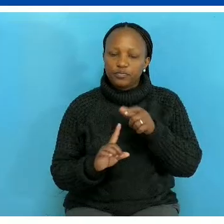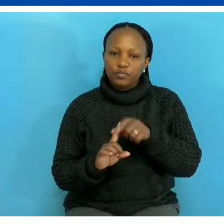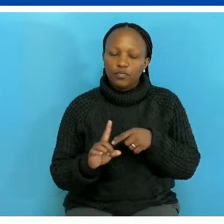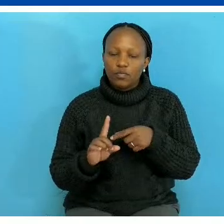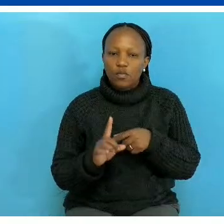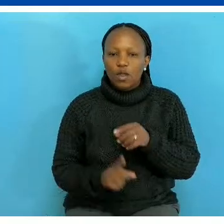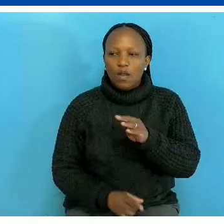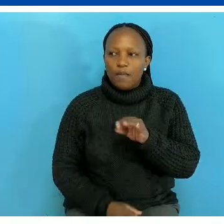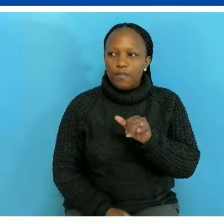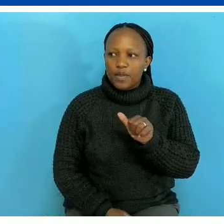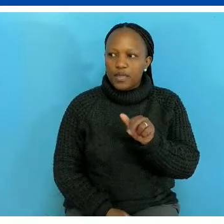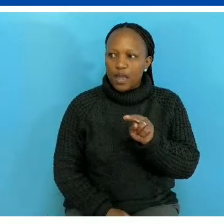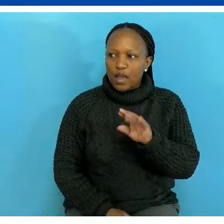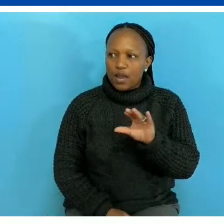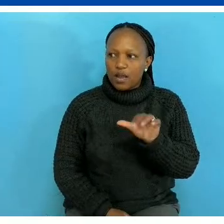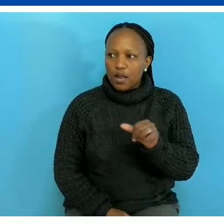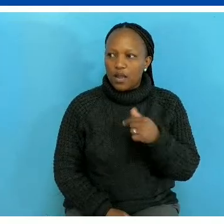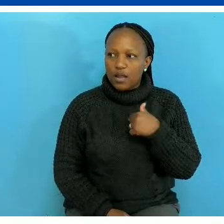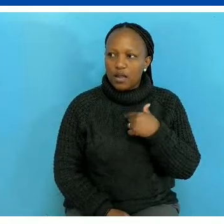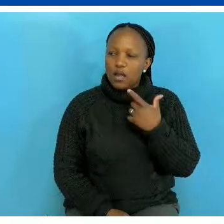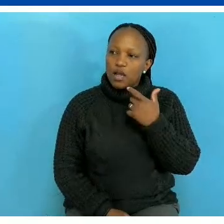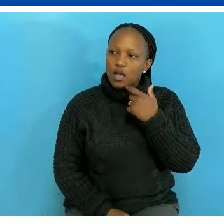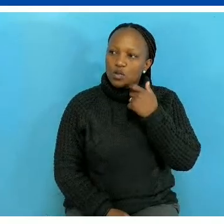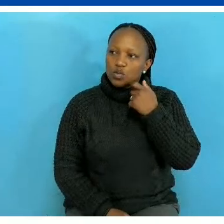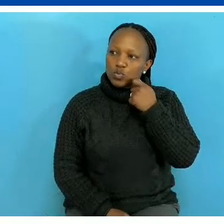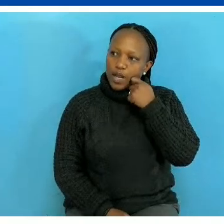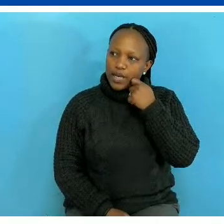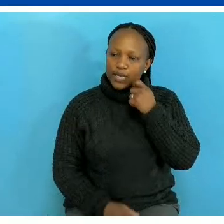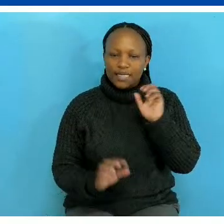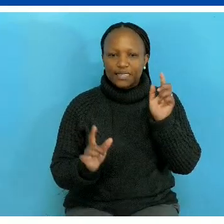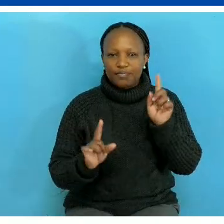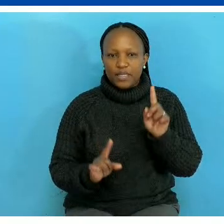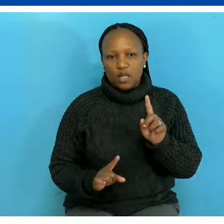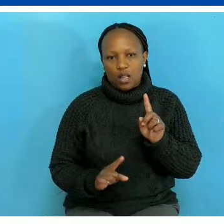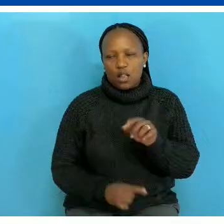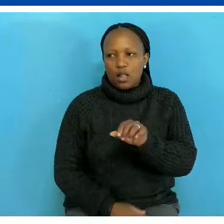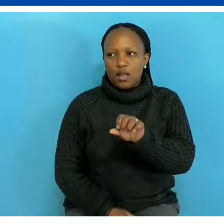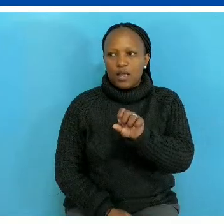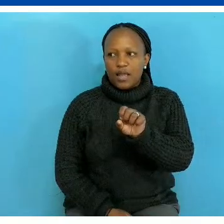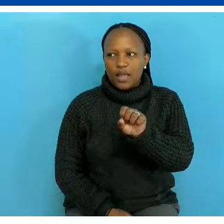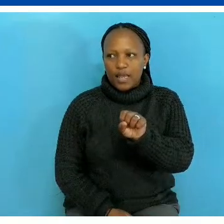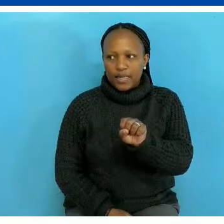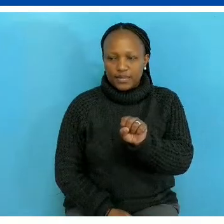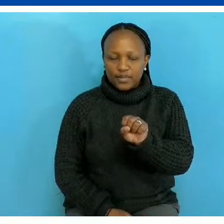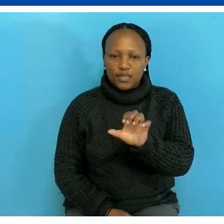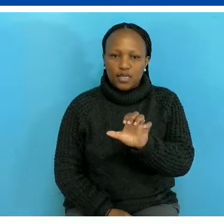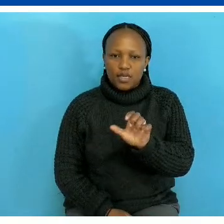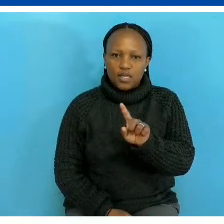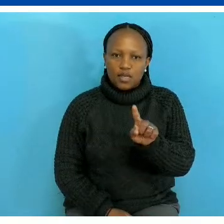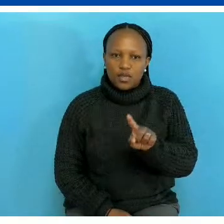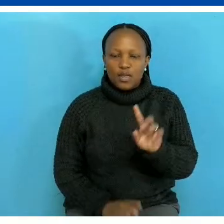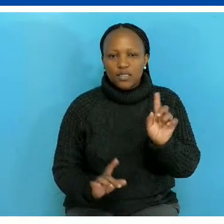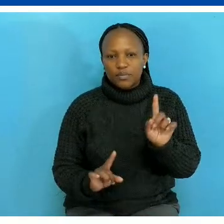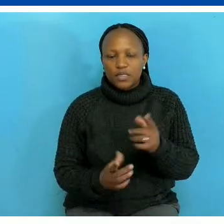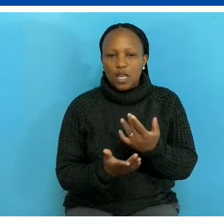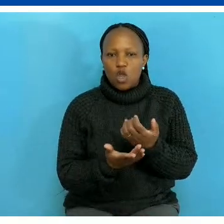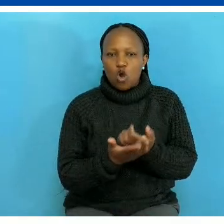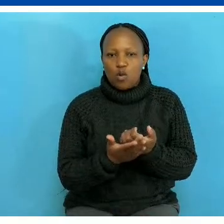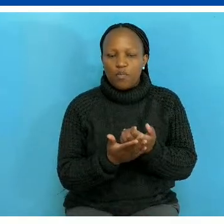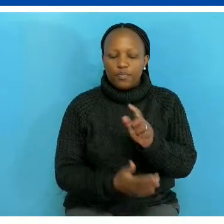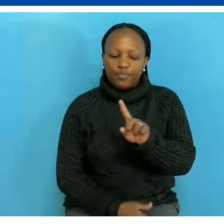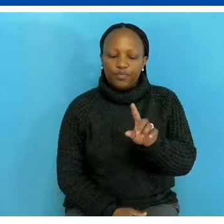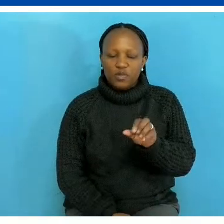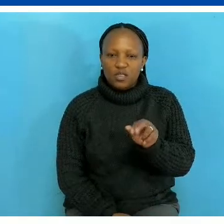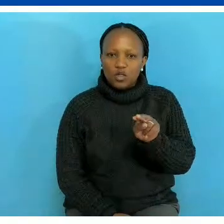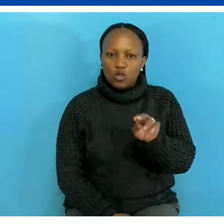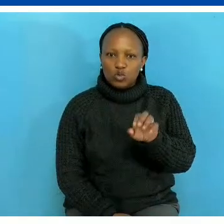Kortenhoeven-Jagger from the Tshwane Automotive Special Economic Zone. We are, for all intents and purposes, you